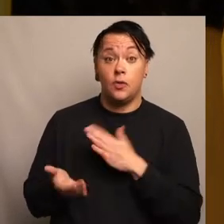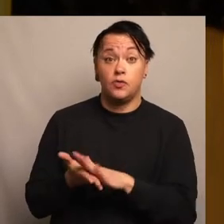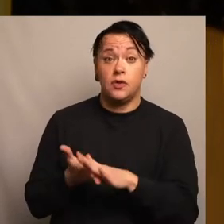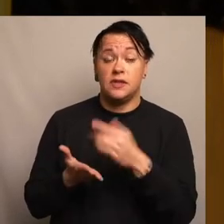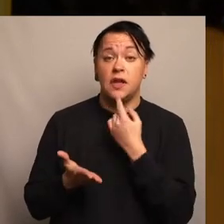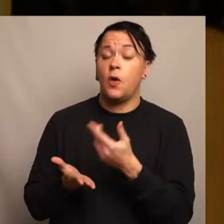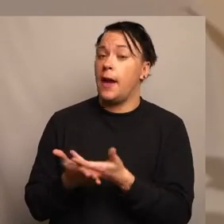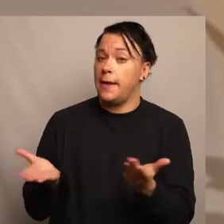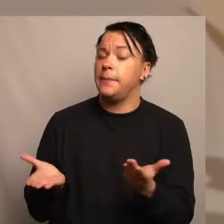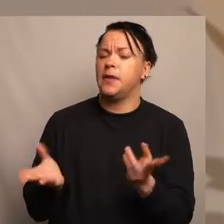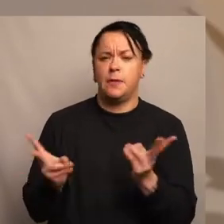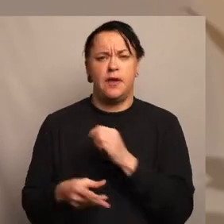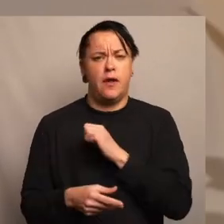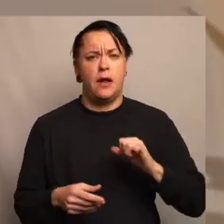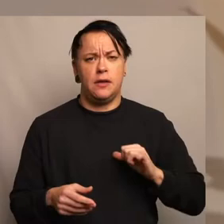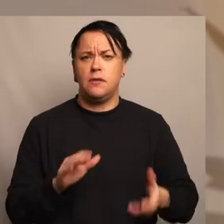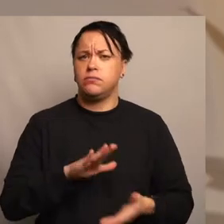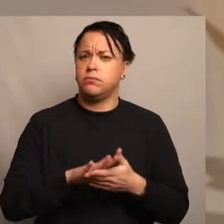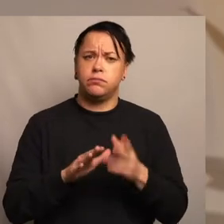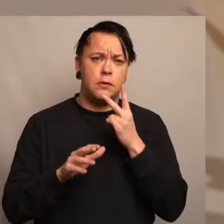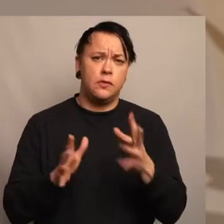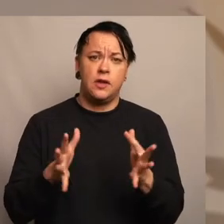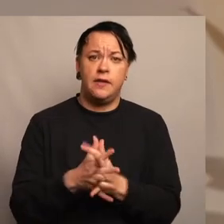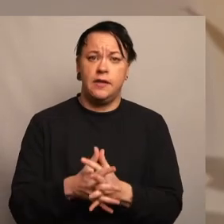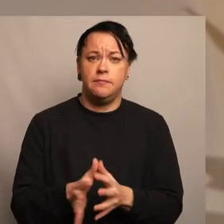I think it also includes this kind of